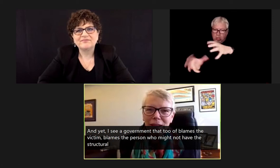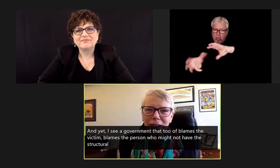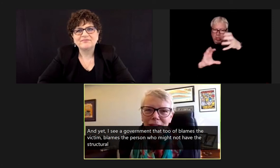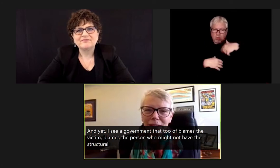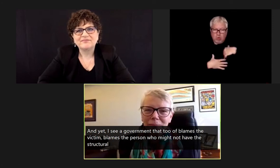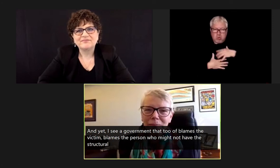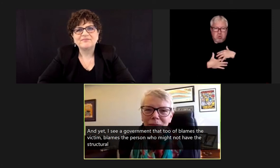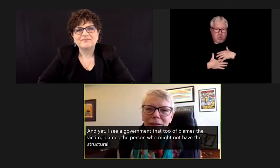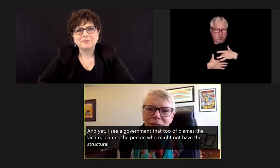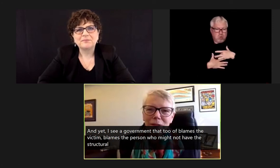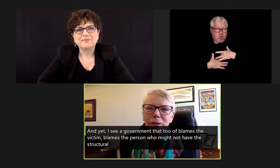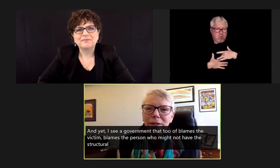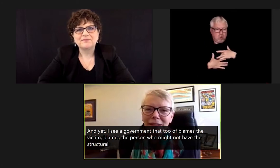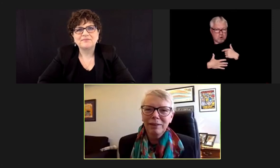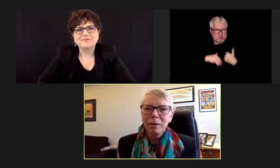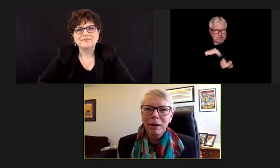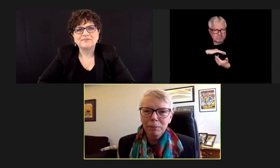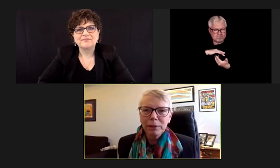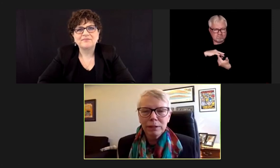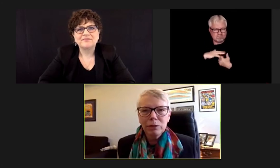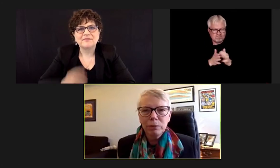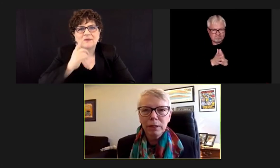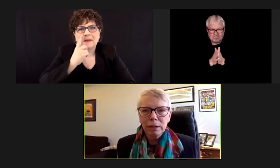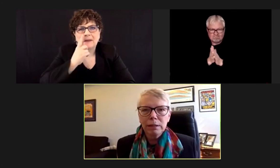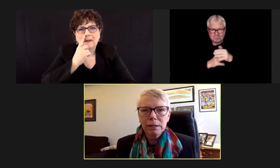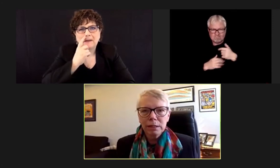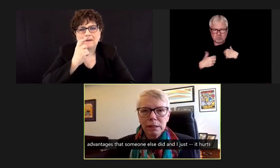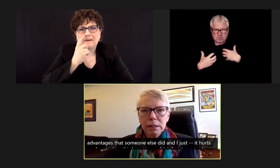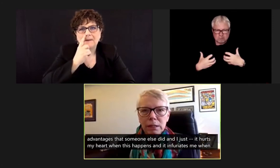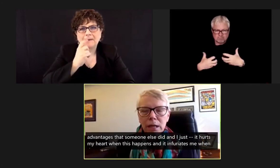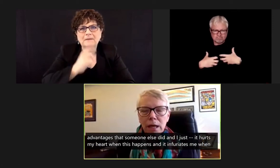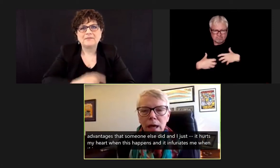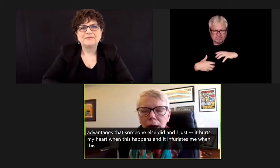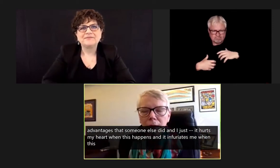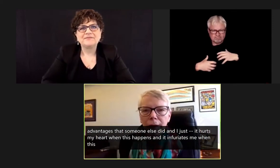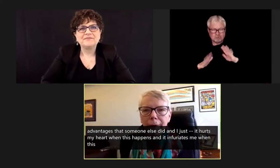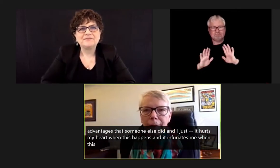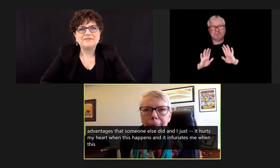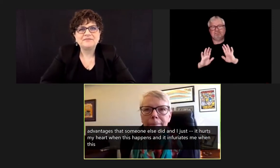happens. And so, I'm pleased to be in this seat.